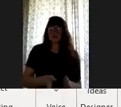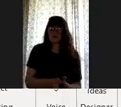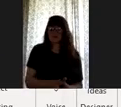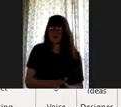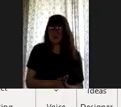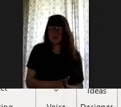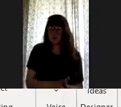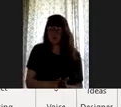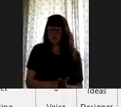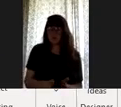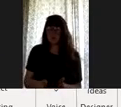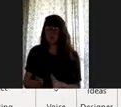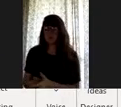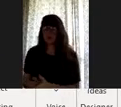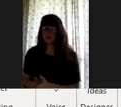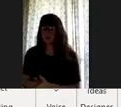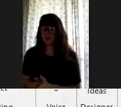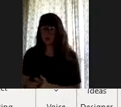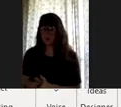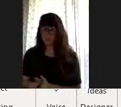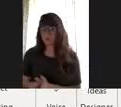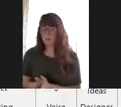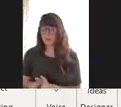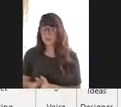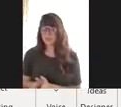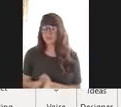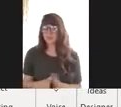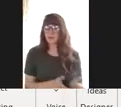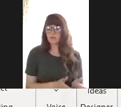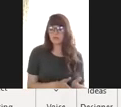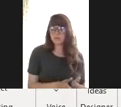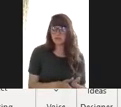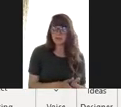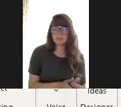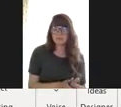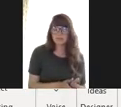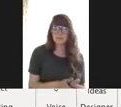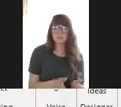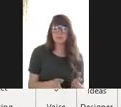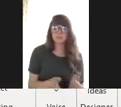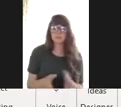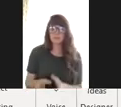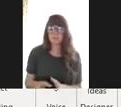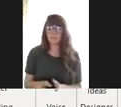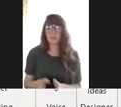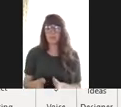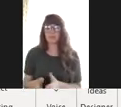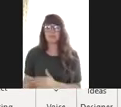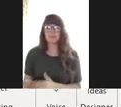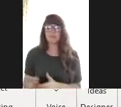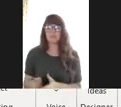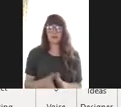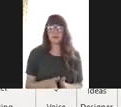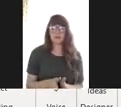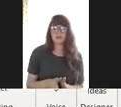saying, this is obviously bouncing off of verse 1 where we just said through our Lord Jesus Christ. Okay, so this is who we have